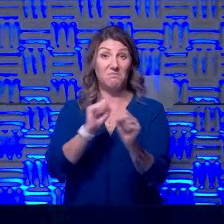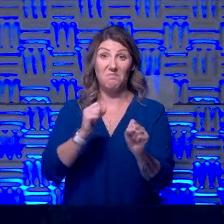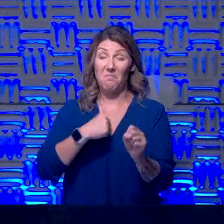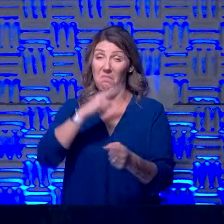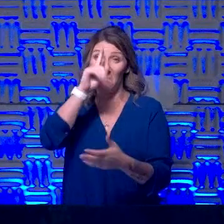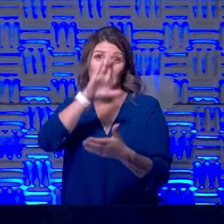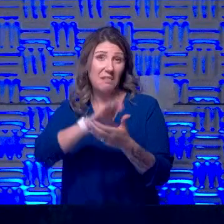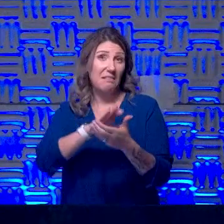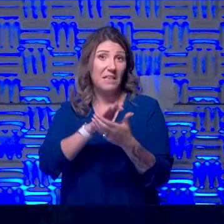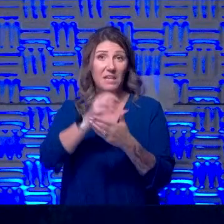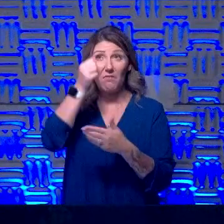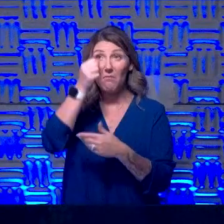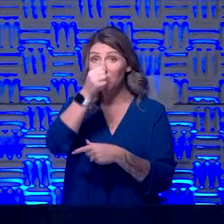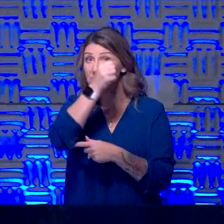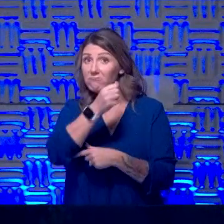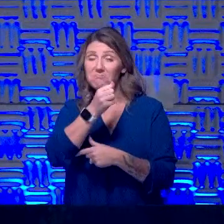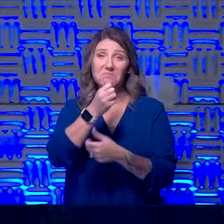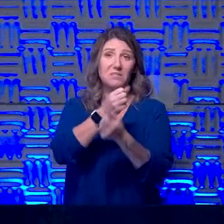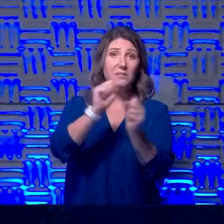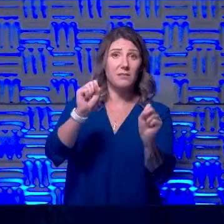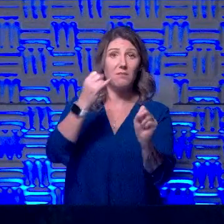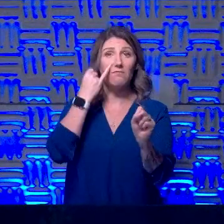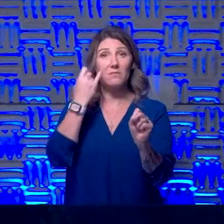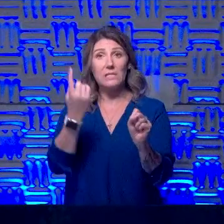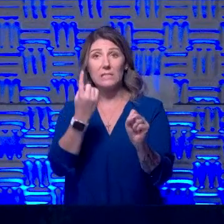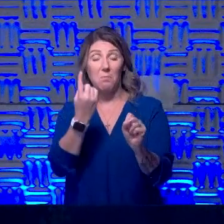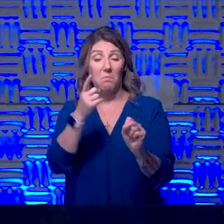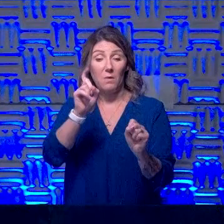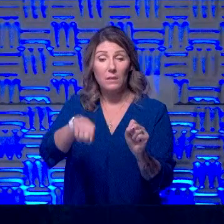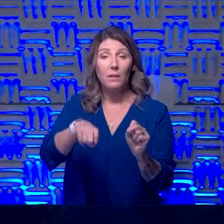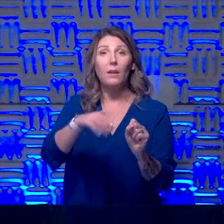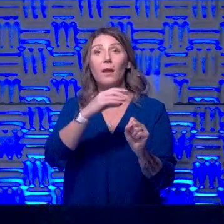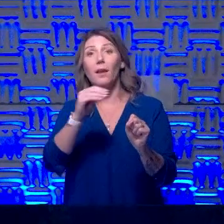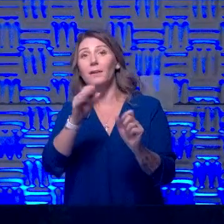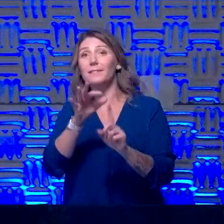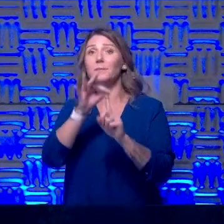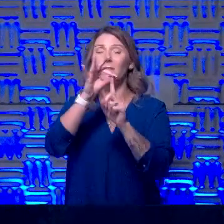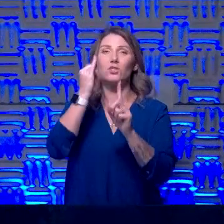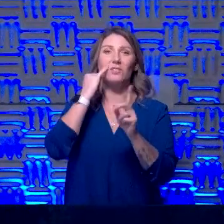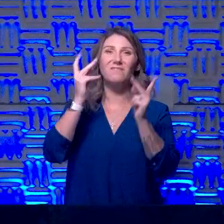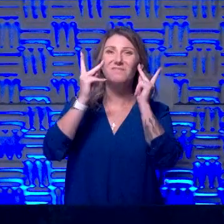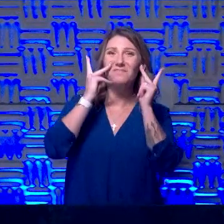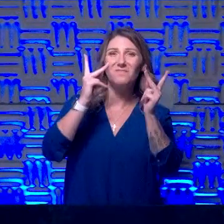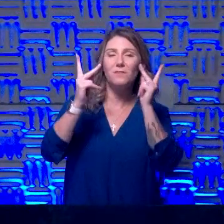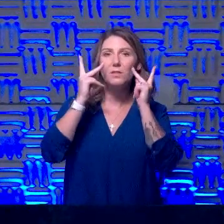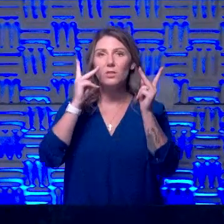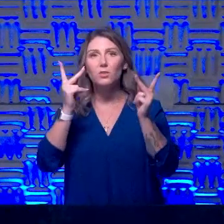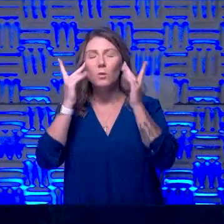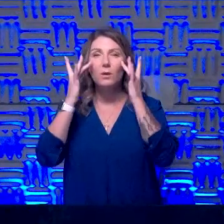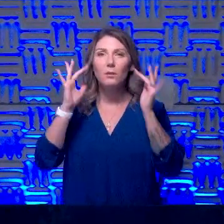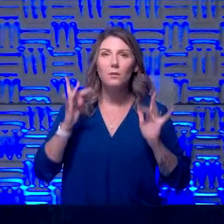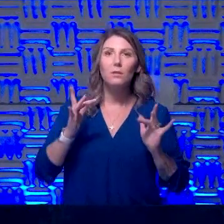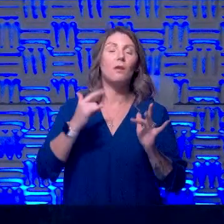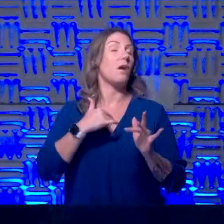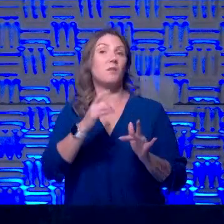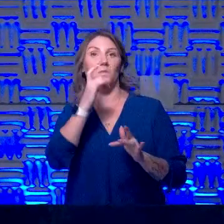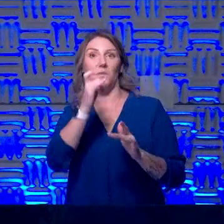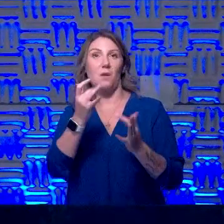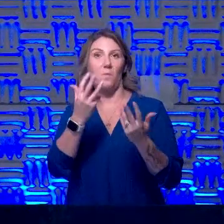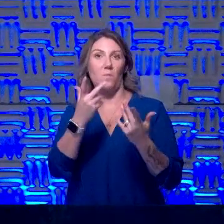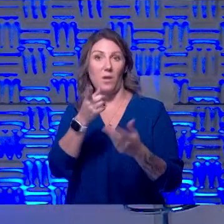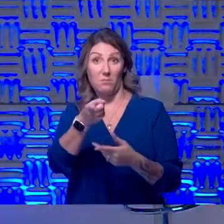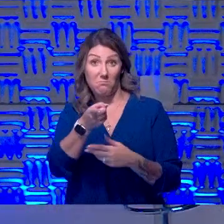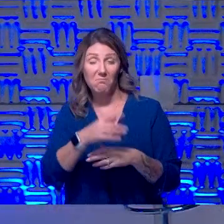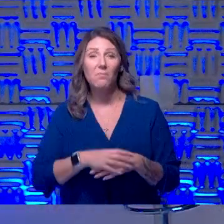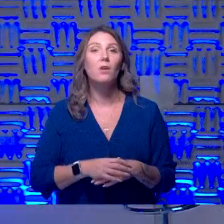surgery is safe. And if that's something you need to do, and especially if you're having some visual impairment, I don't think I would hesitate at this point, would you?